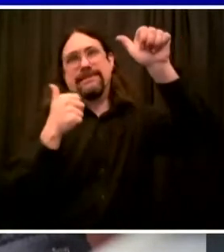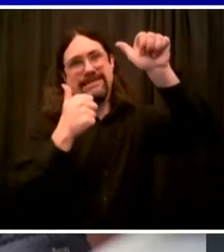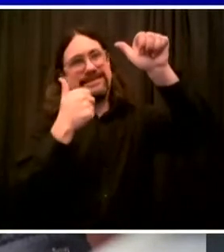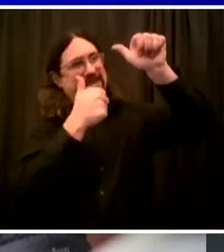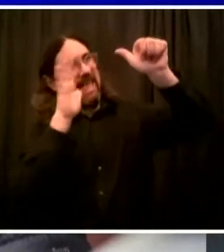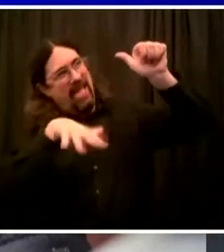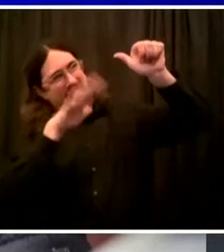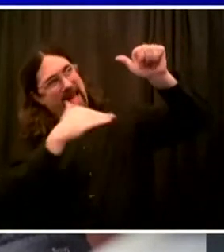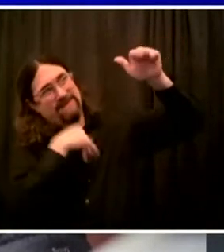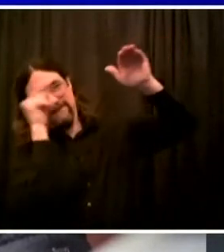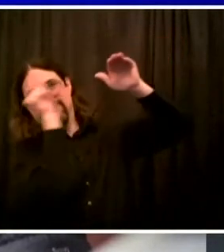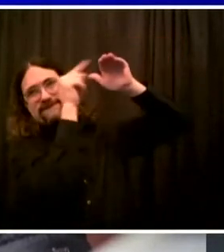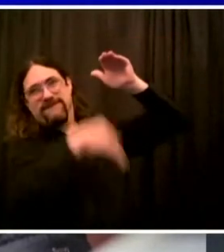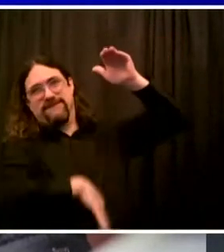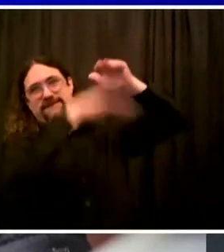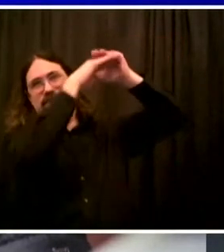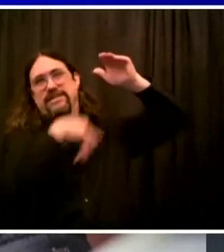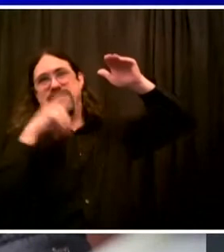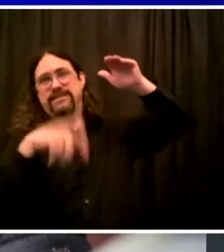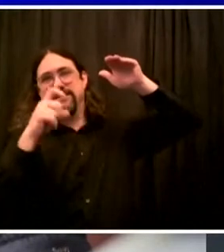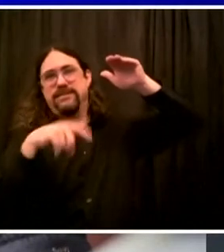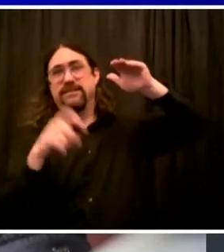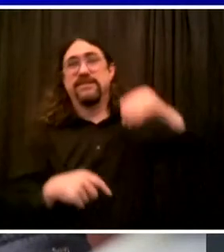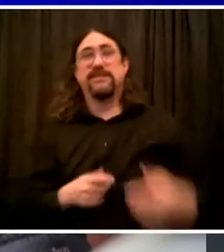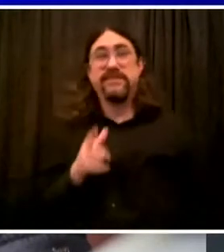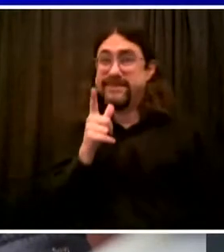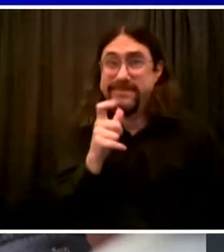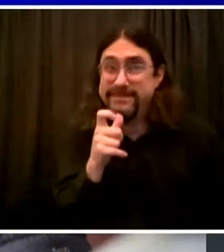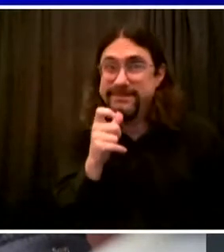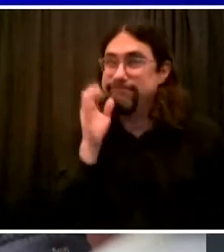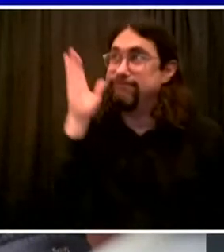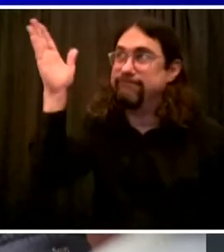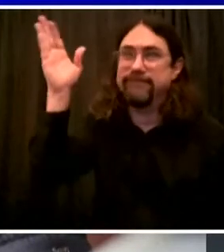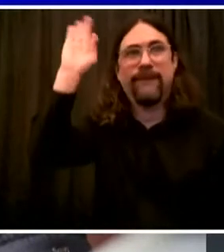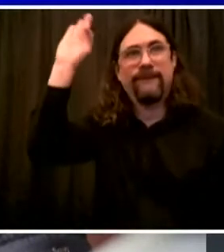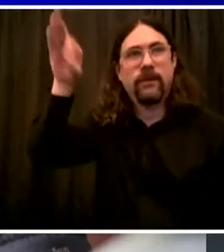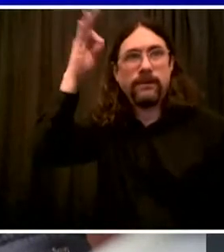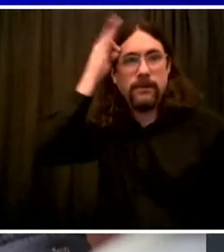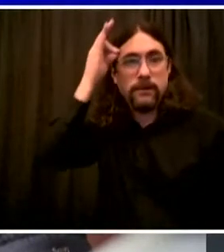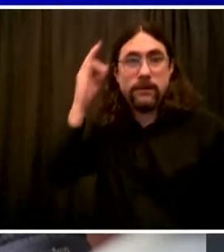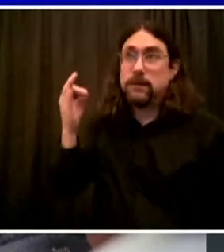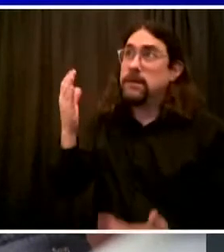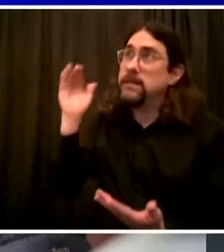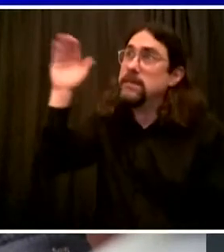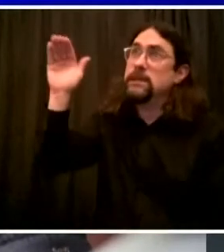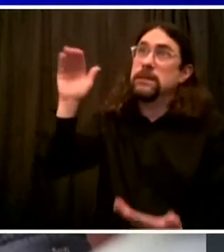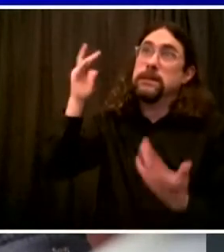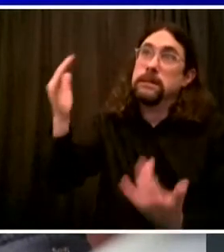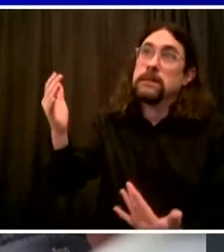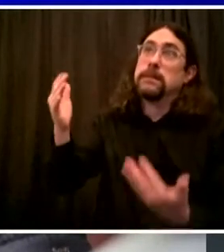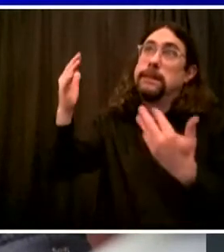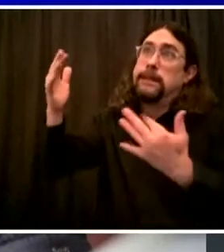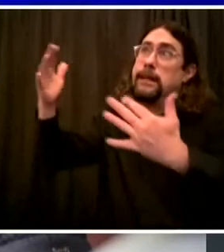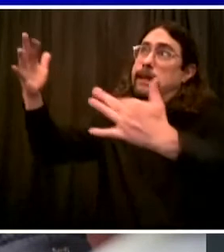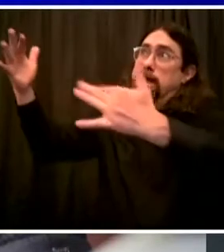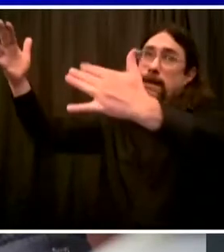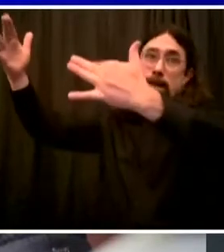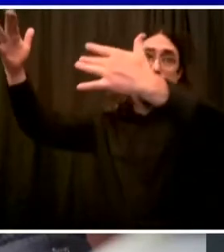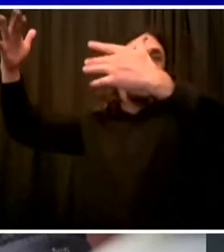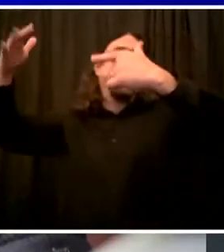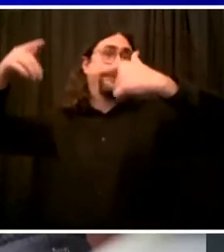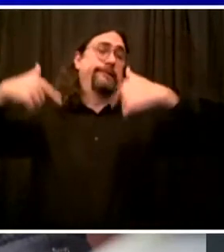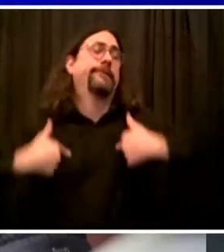We are innovating as much as we can locally. We're working with local partners in healthcare. We're working with labs. We're doing the most we can. We still